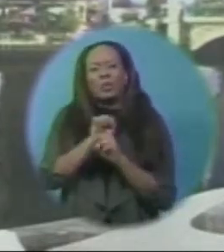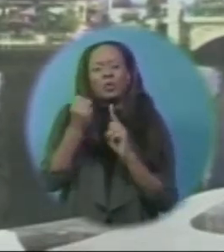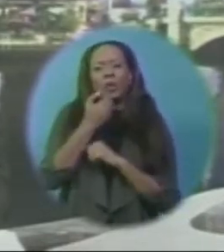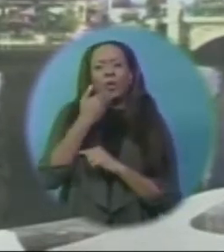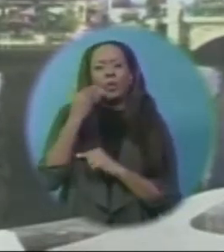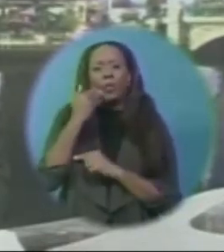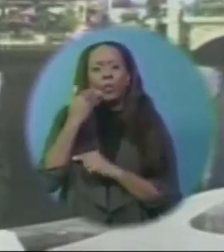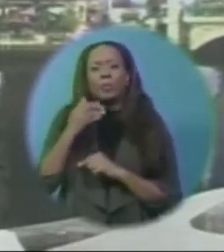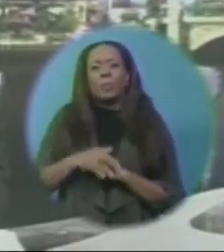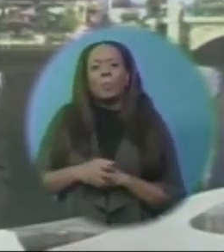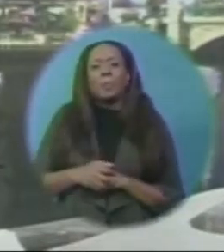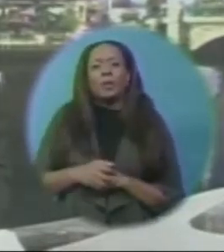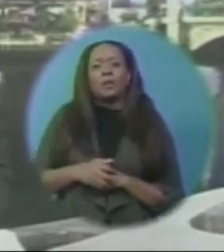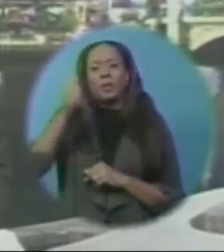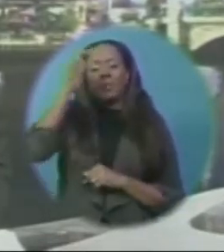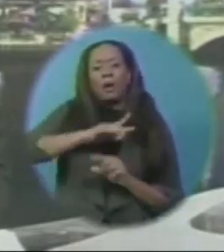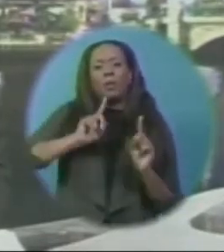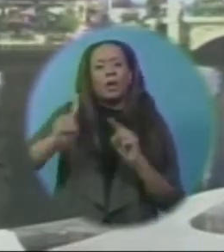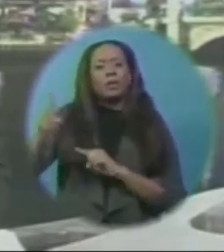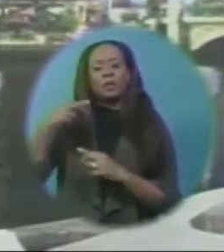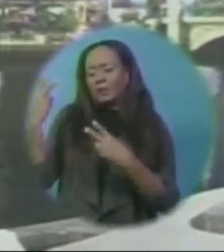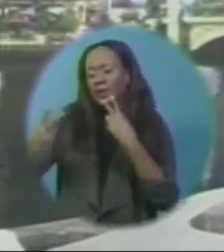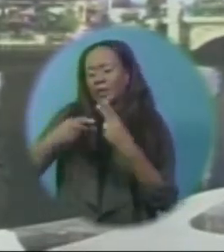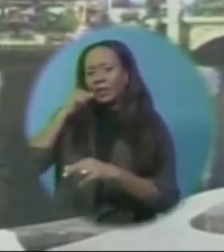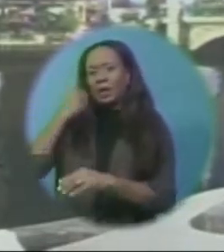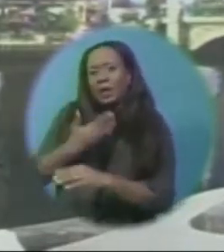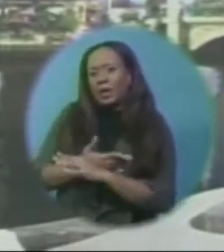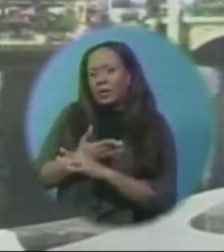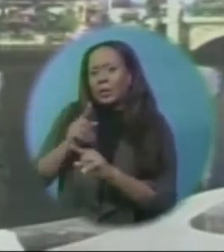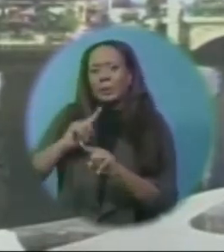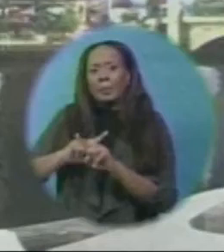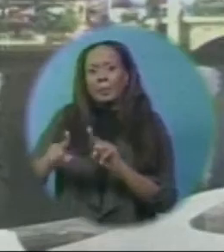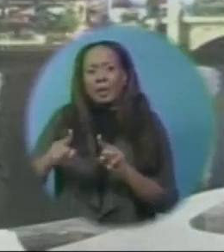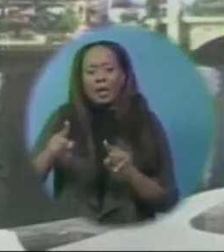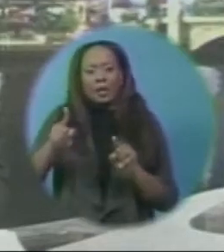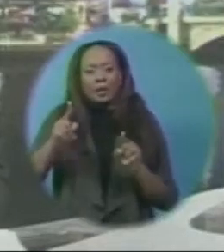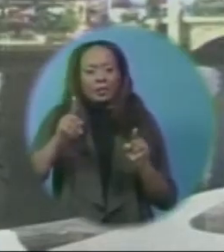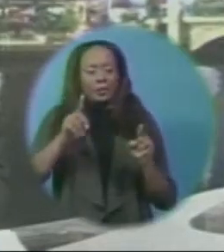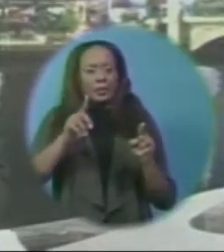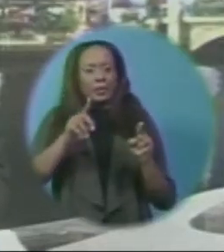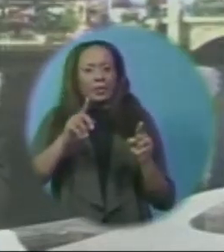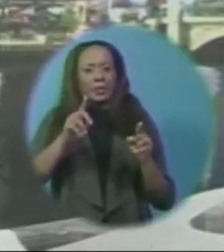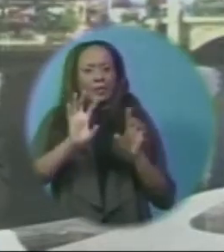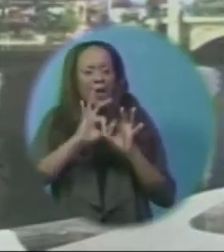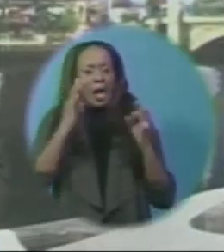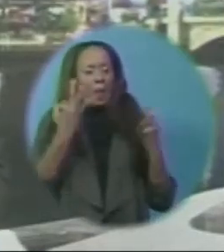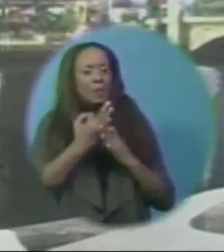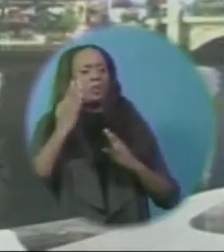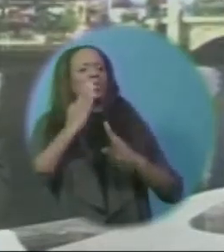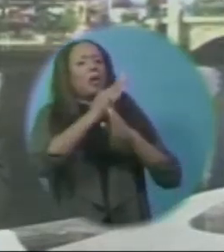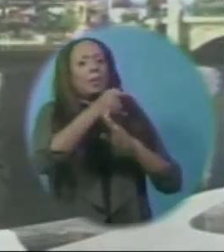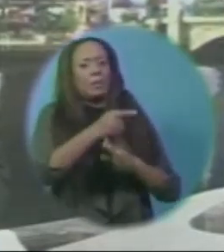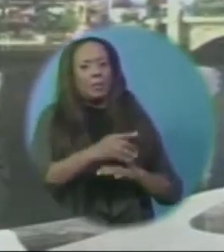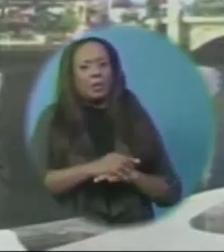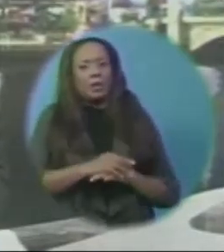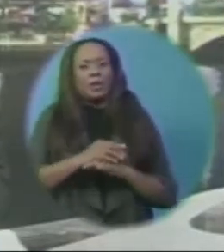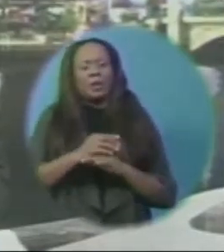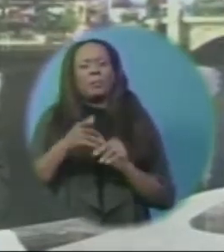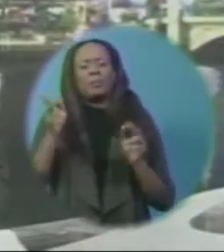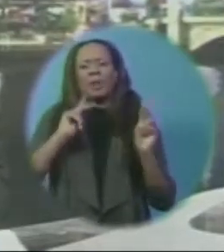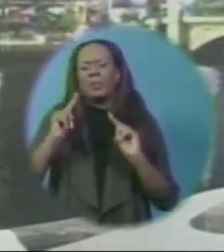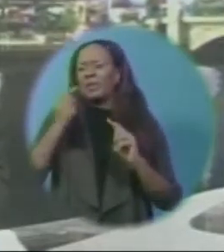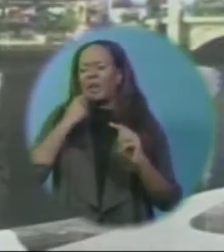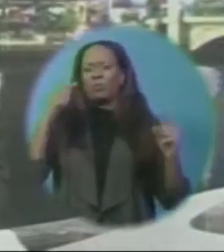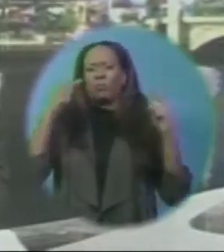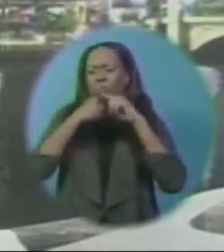he had gone to visit his daughter but had been prevented from doing so by relatives of the child. There are conflicting reports as to what